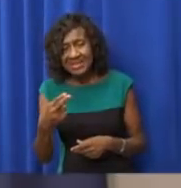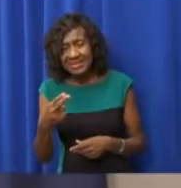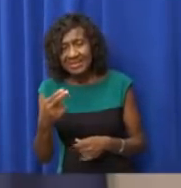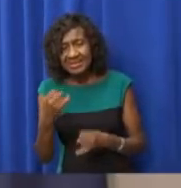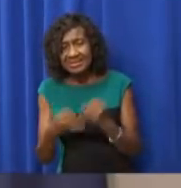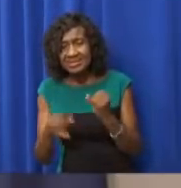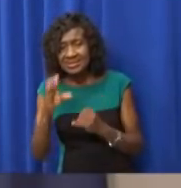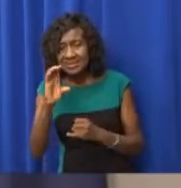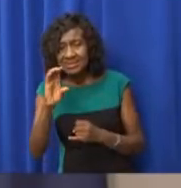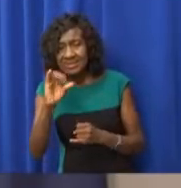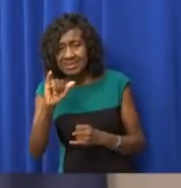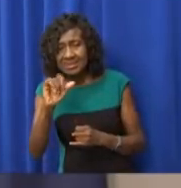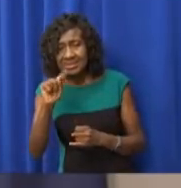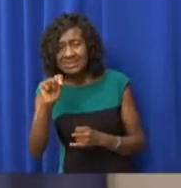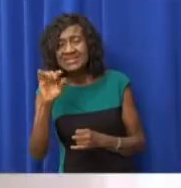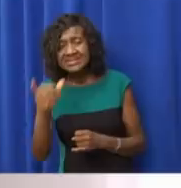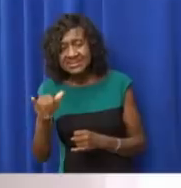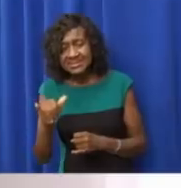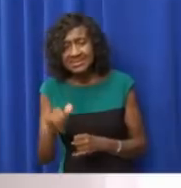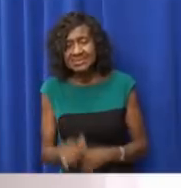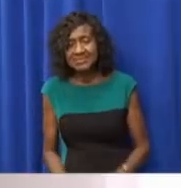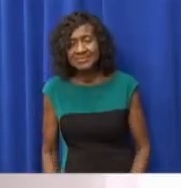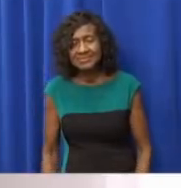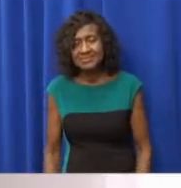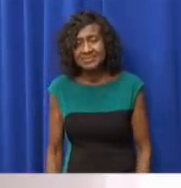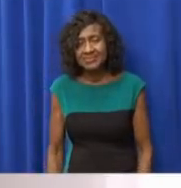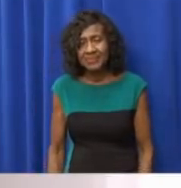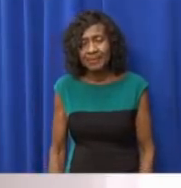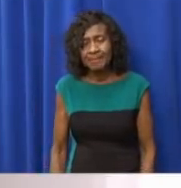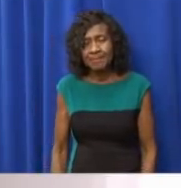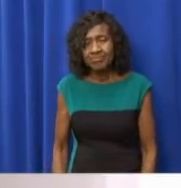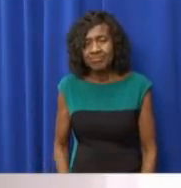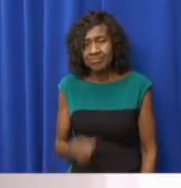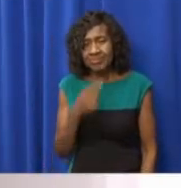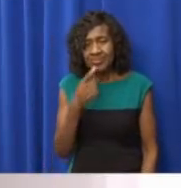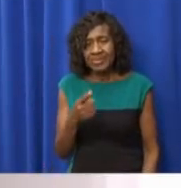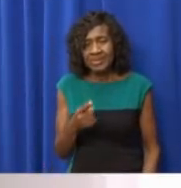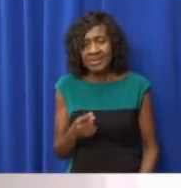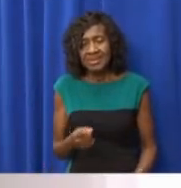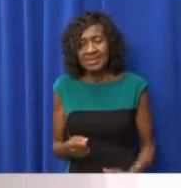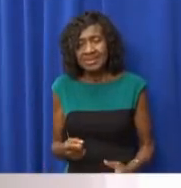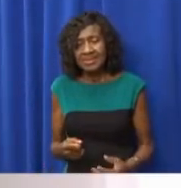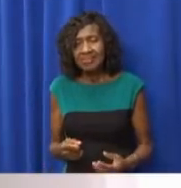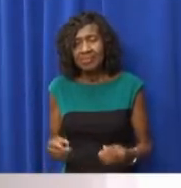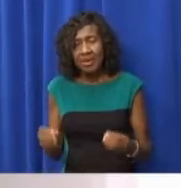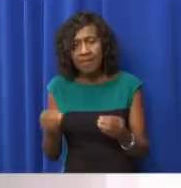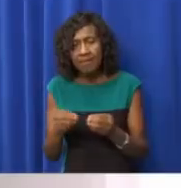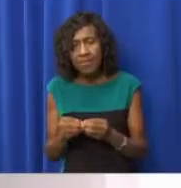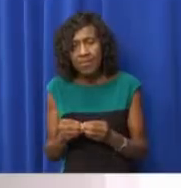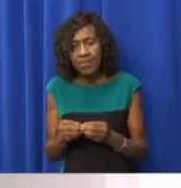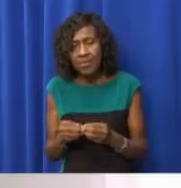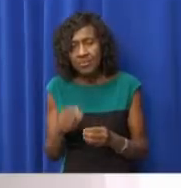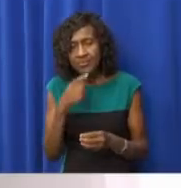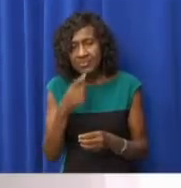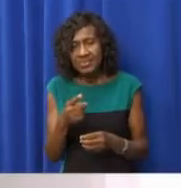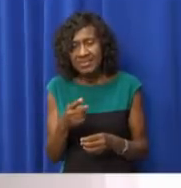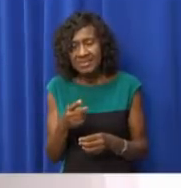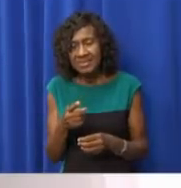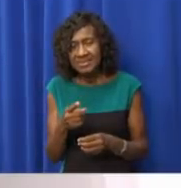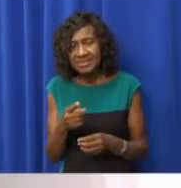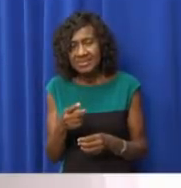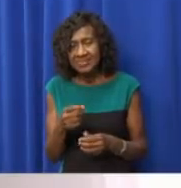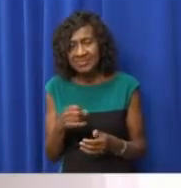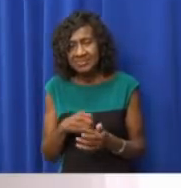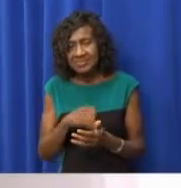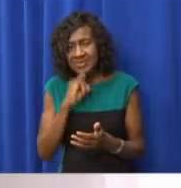having. I appreciate the response, and I would add that it's a very lucrative profession. And I think